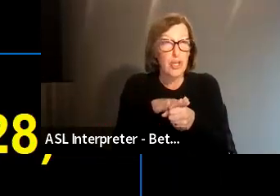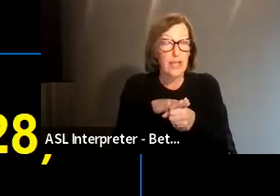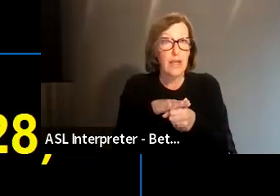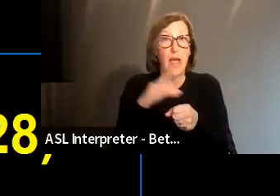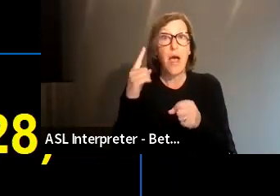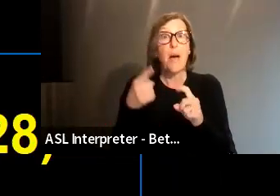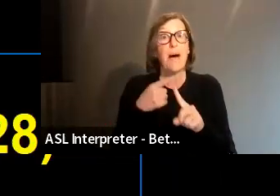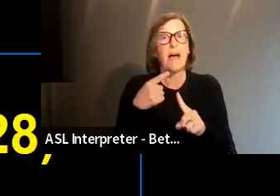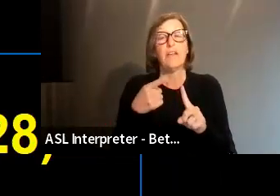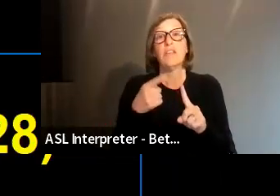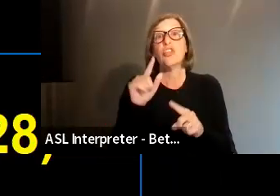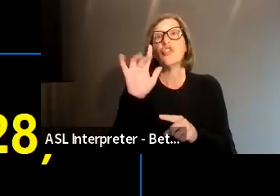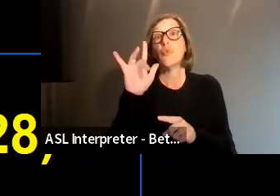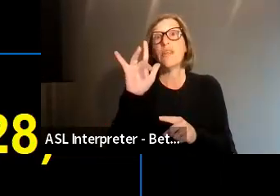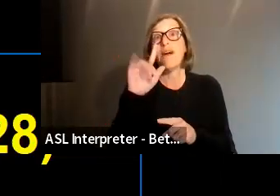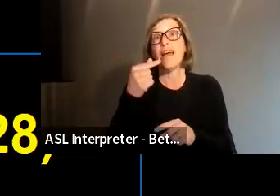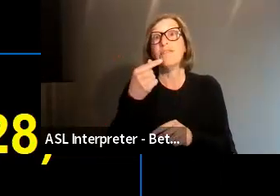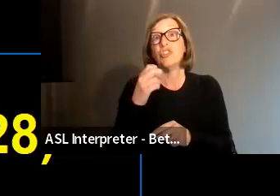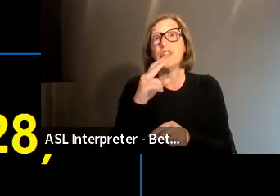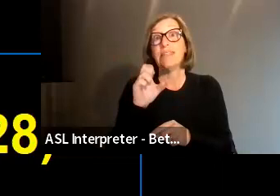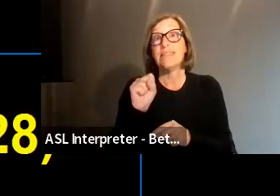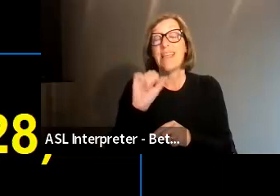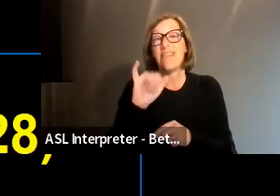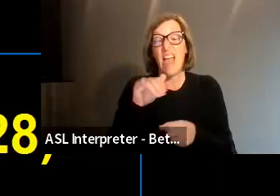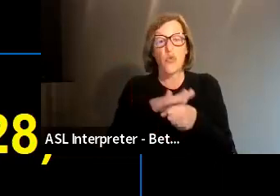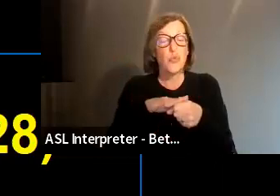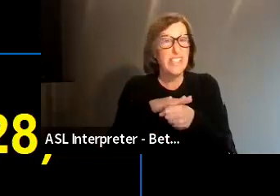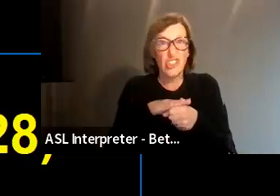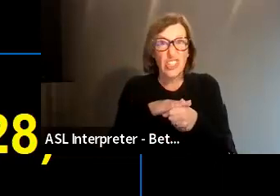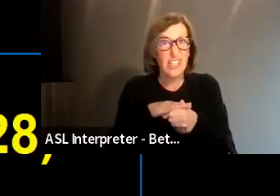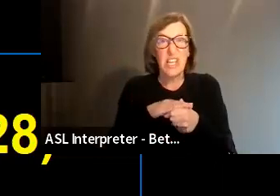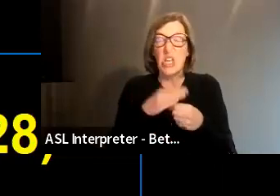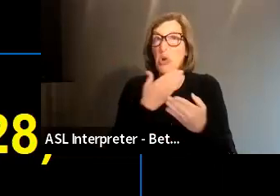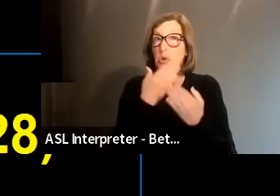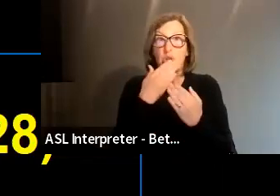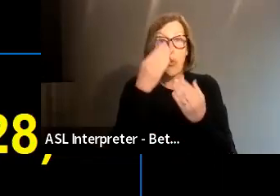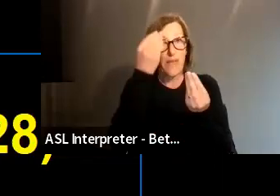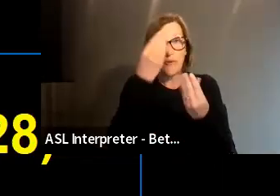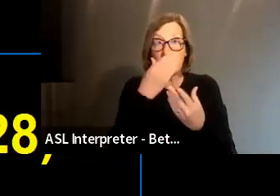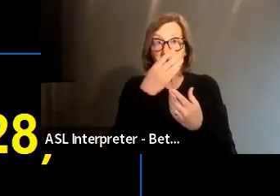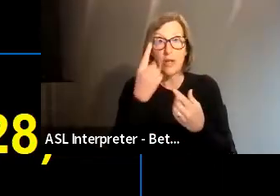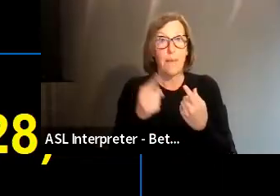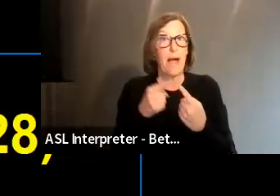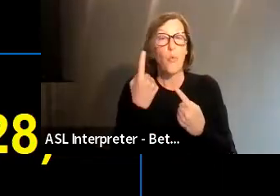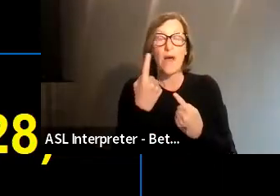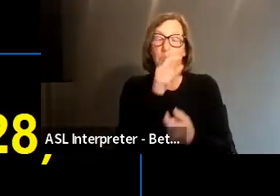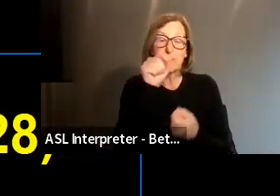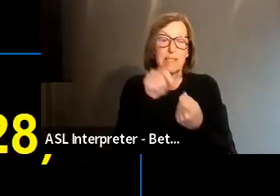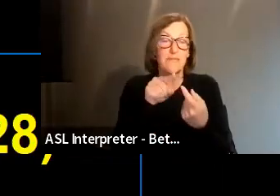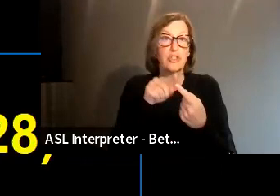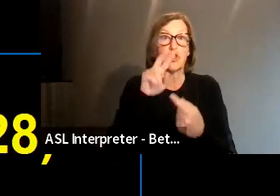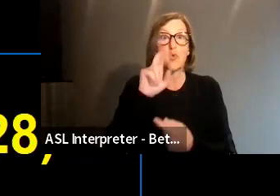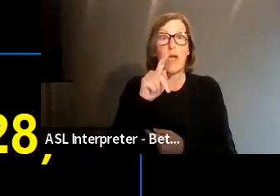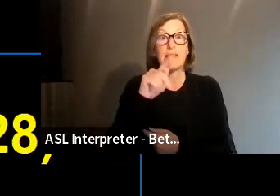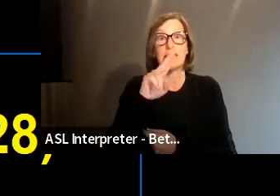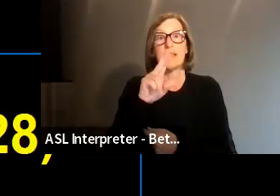25 genes in that region, there was no information about any gene that is highly expressed in the retina, and we had to search them one by one. This is how